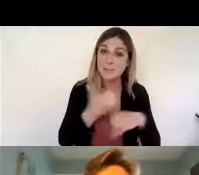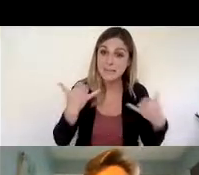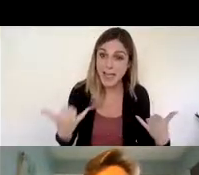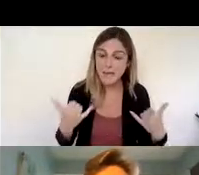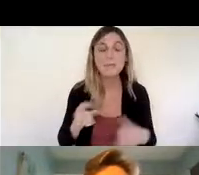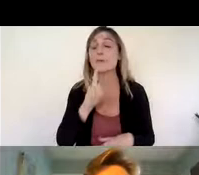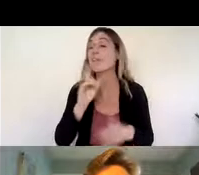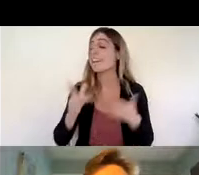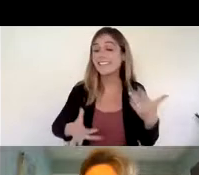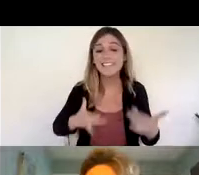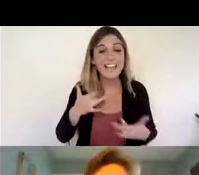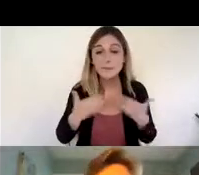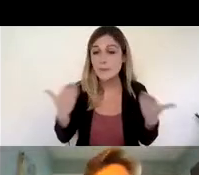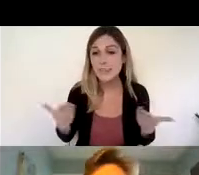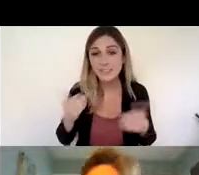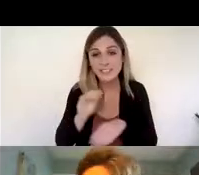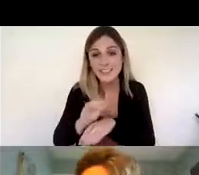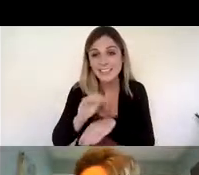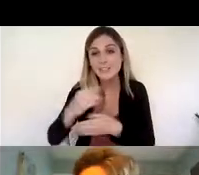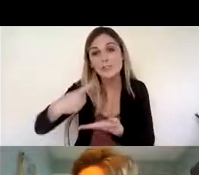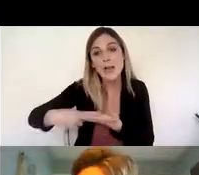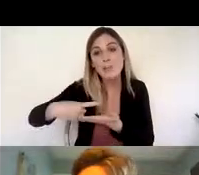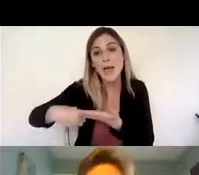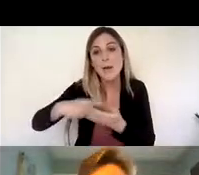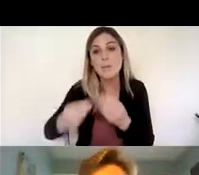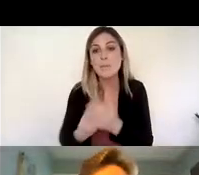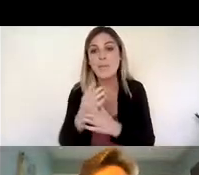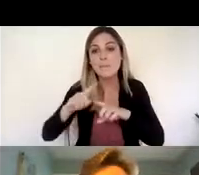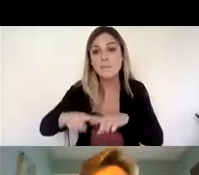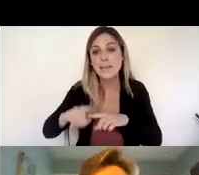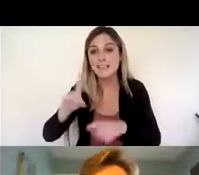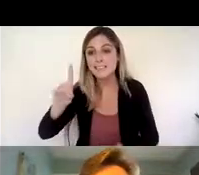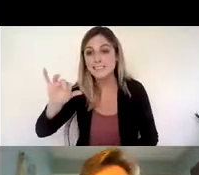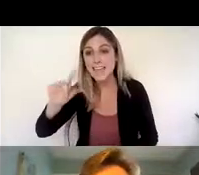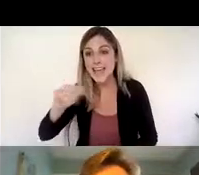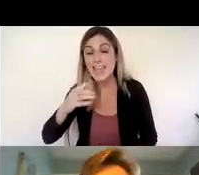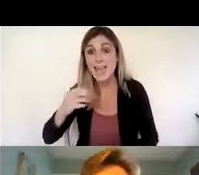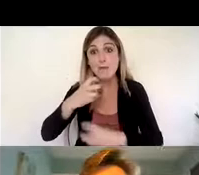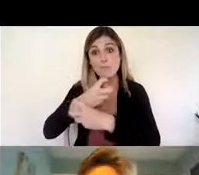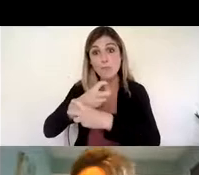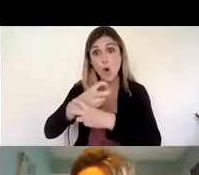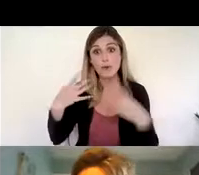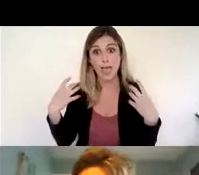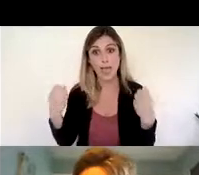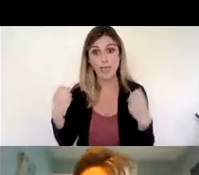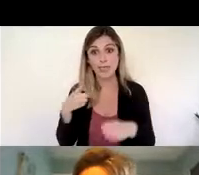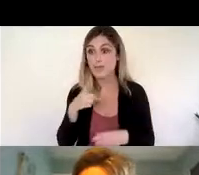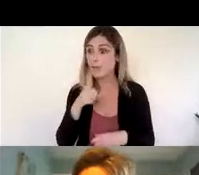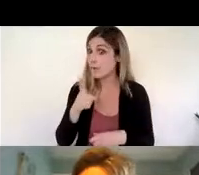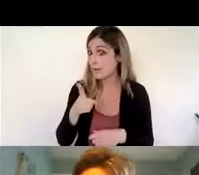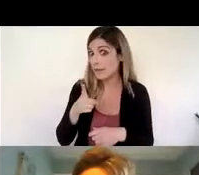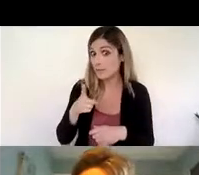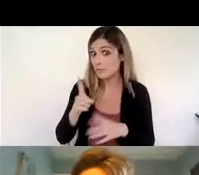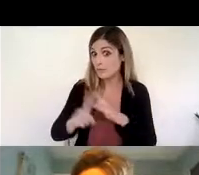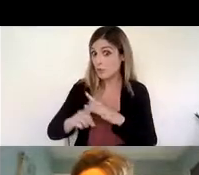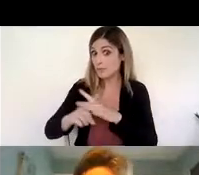so excited to be here tonight to talk with you about plant-based diets and bone health, which is really a topic that's been in the news quite a bit